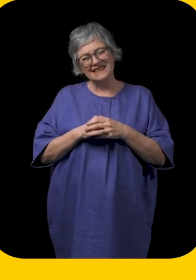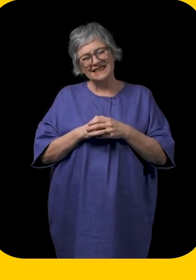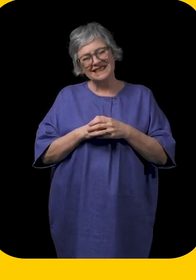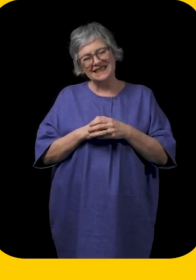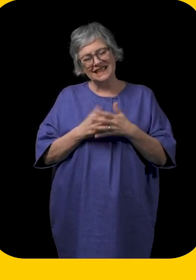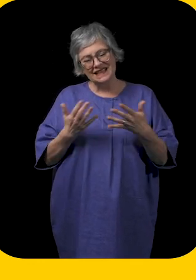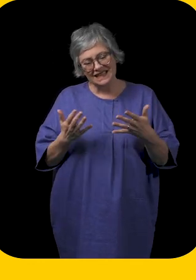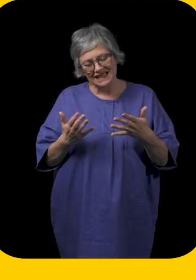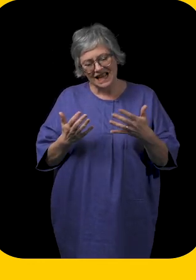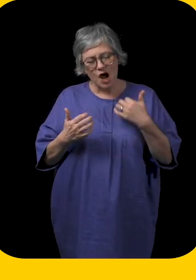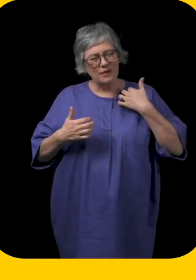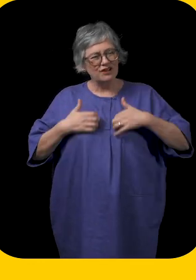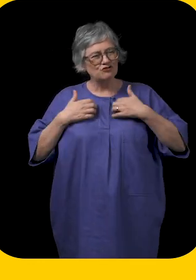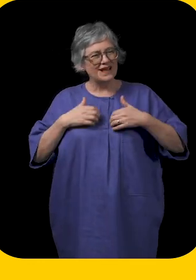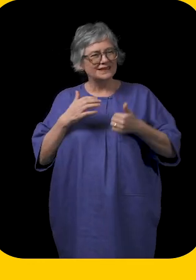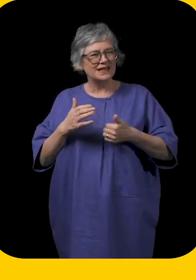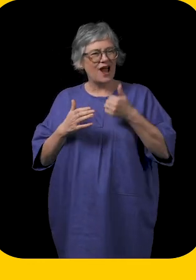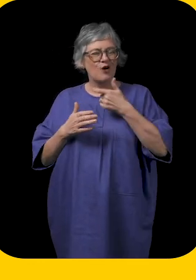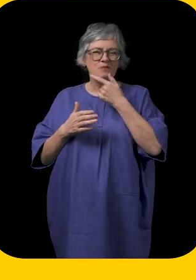It's a big question.